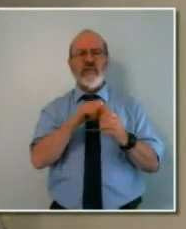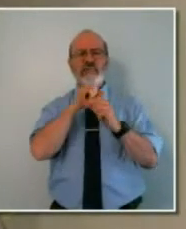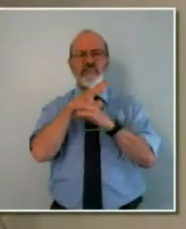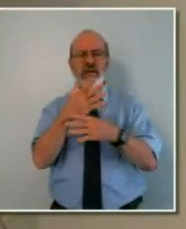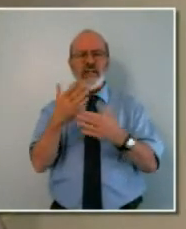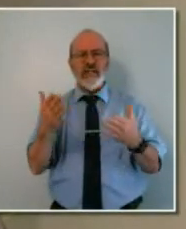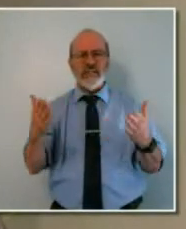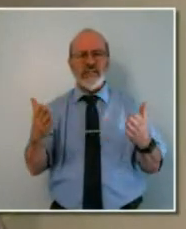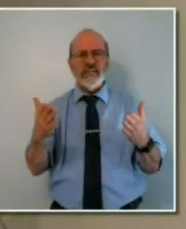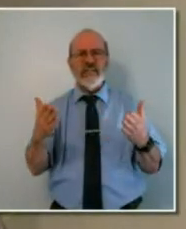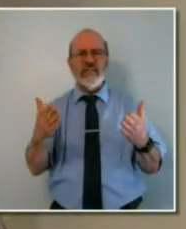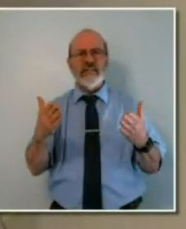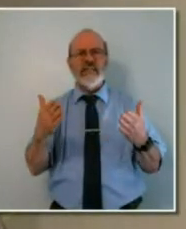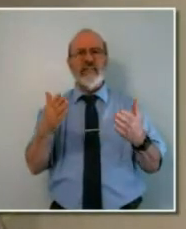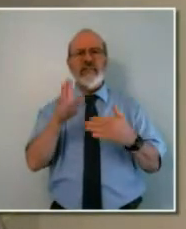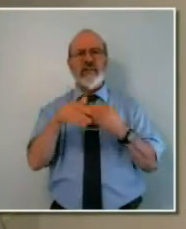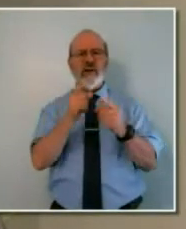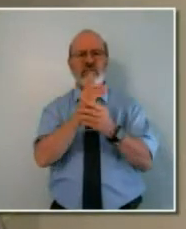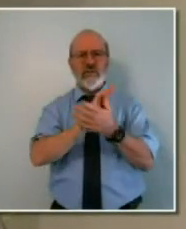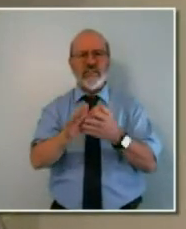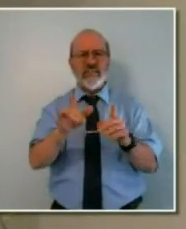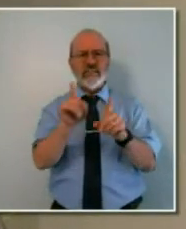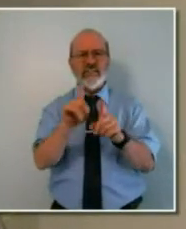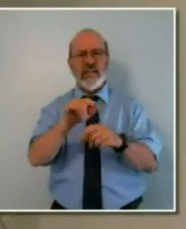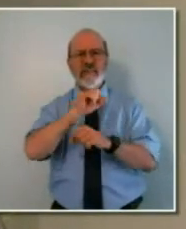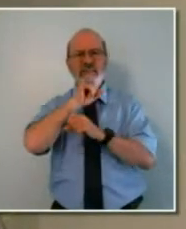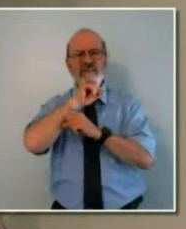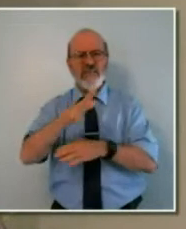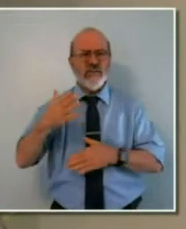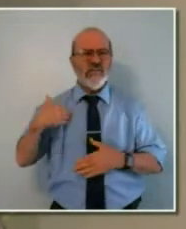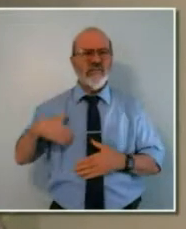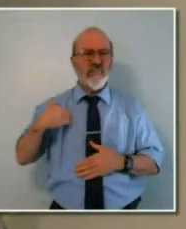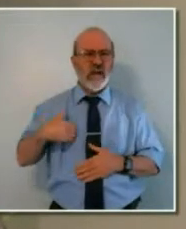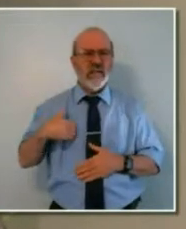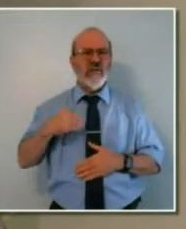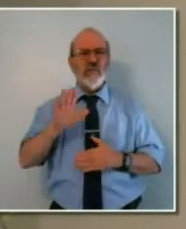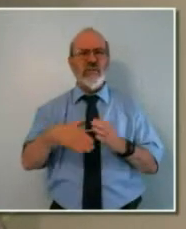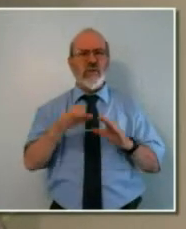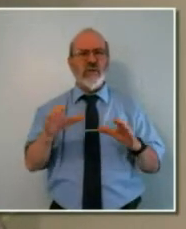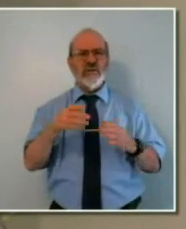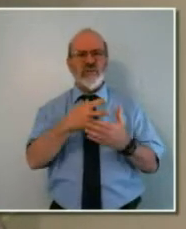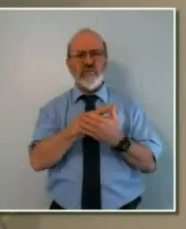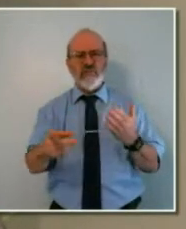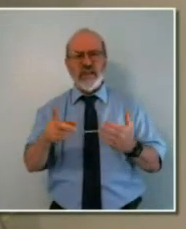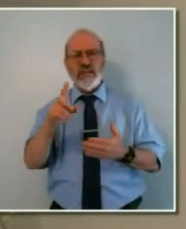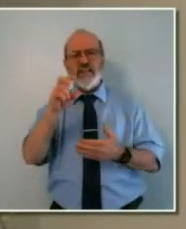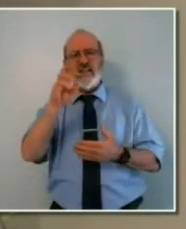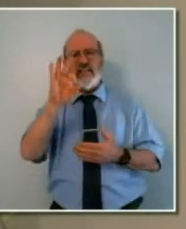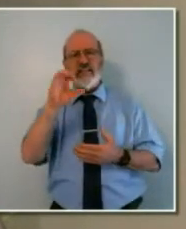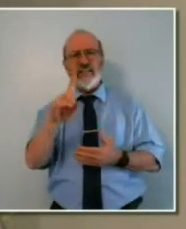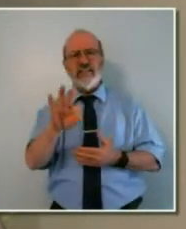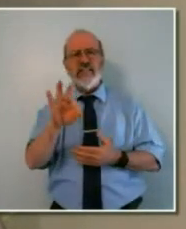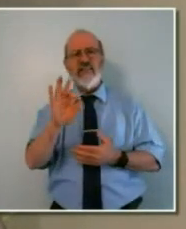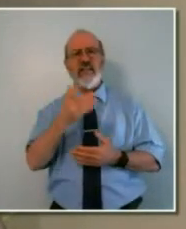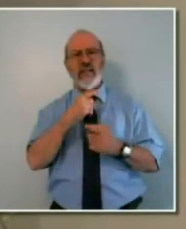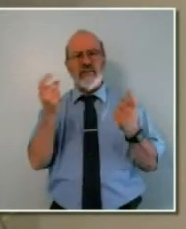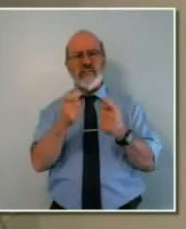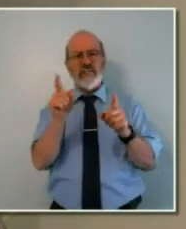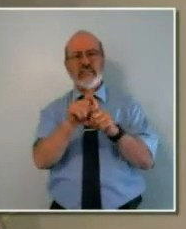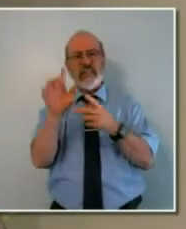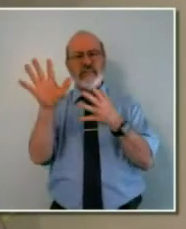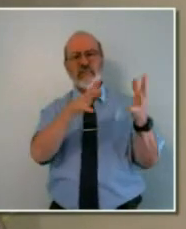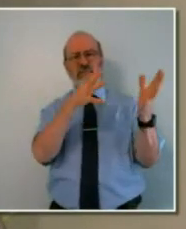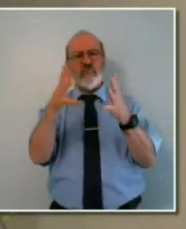as and all of our righteousnesses are as filthy rags, and we all do fade as a leaf, and our iniquities like the wind have